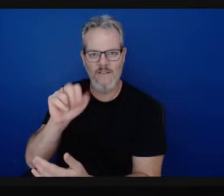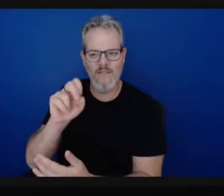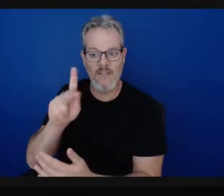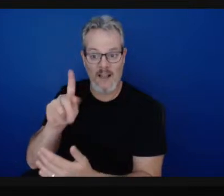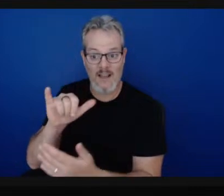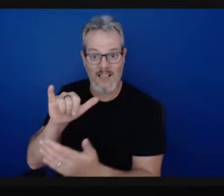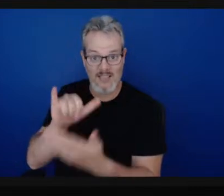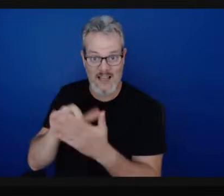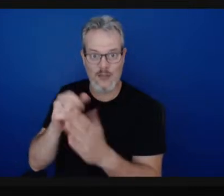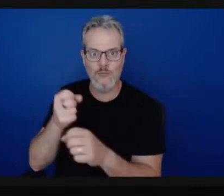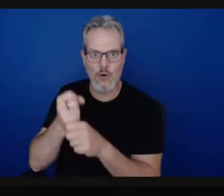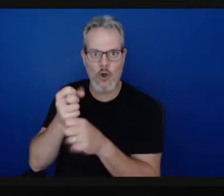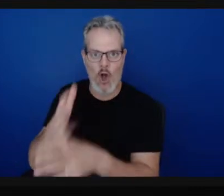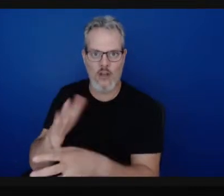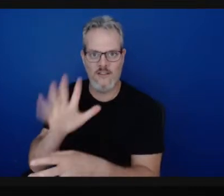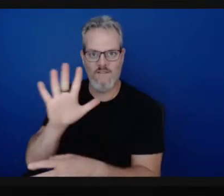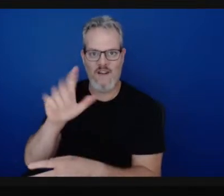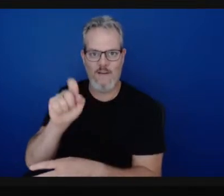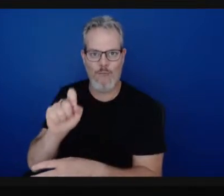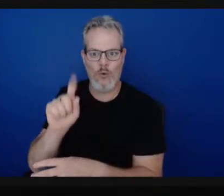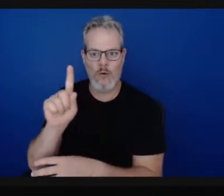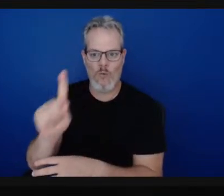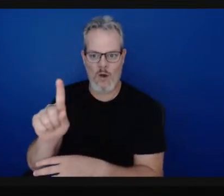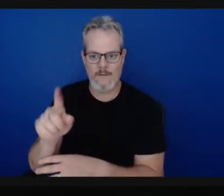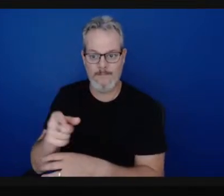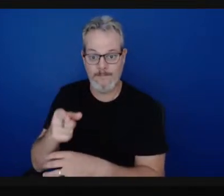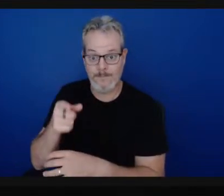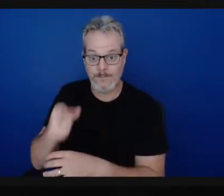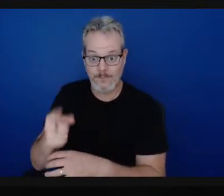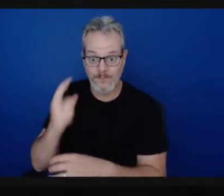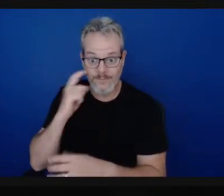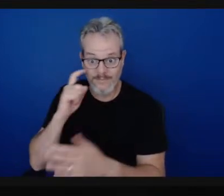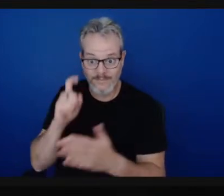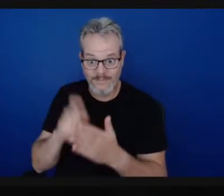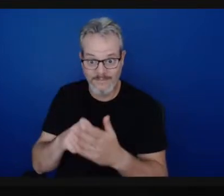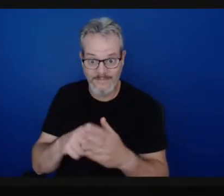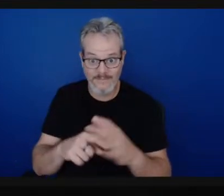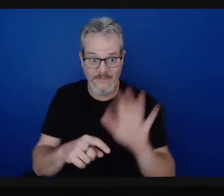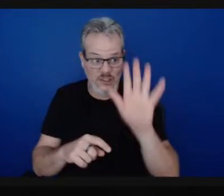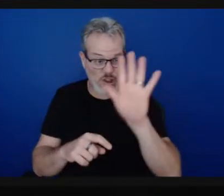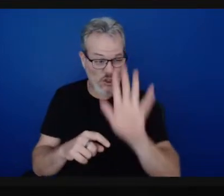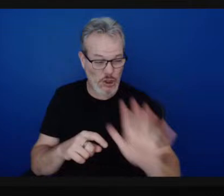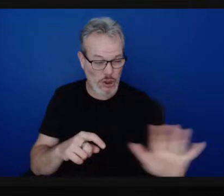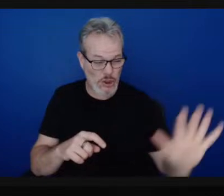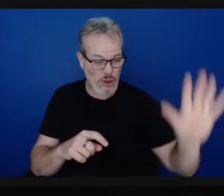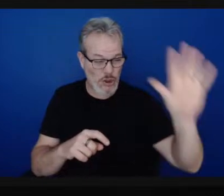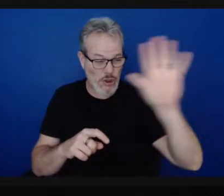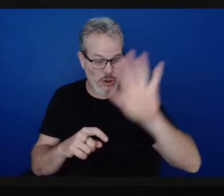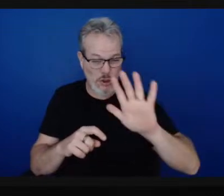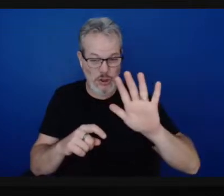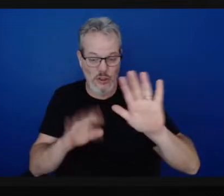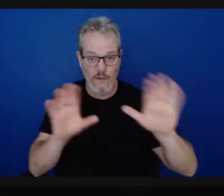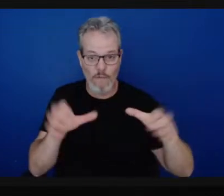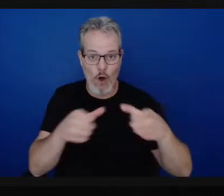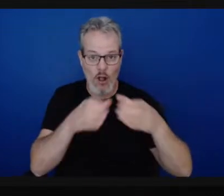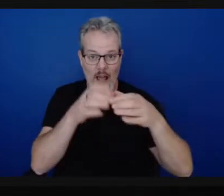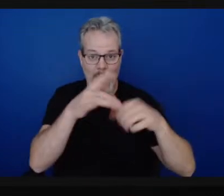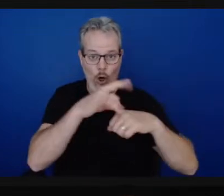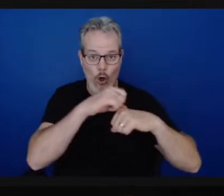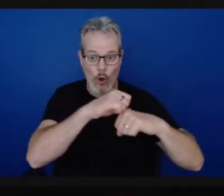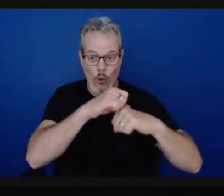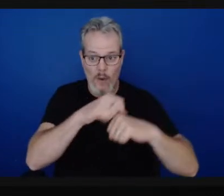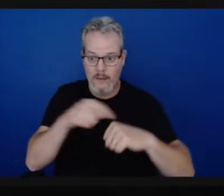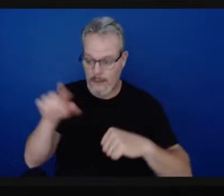5.1, right? So here is this bridge between the volcanic earthquakes and a tectonic